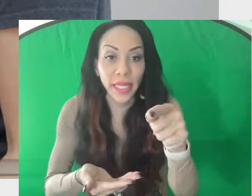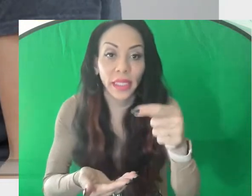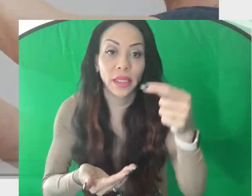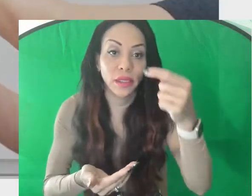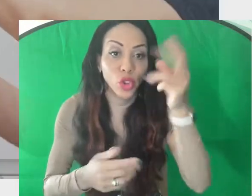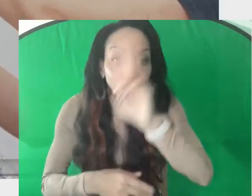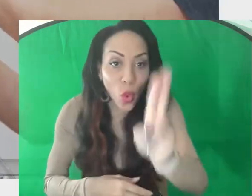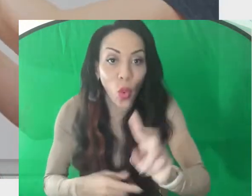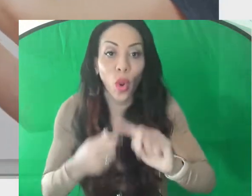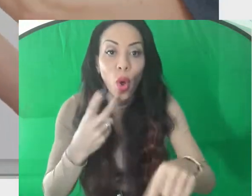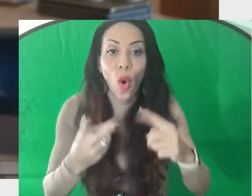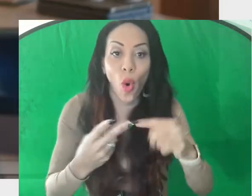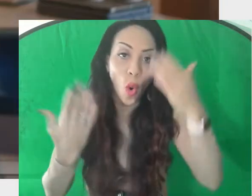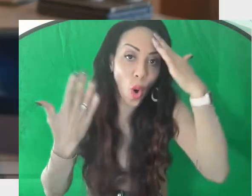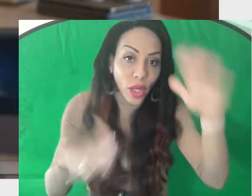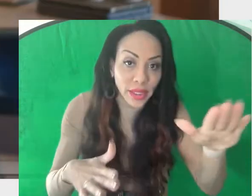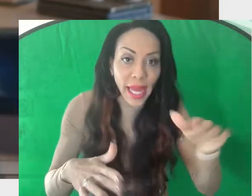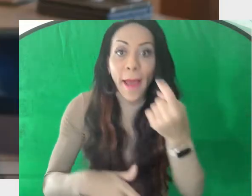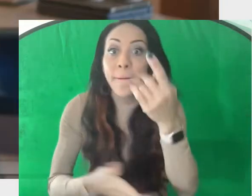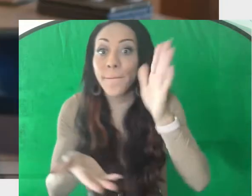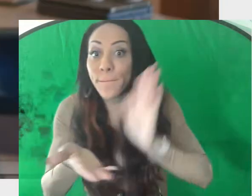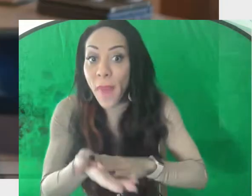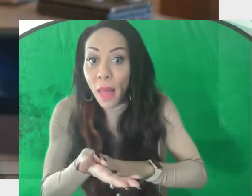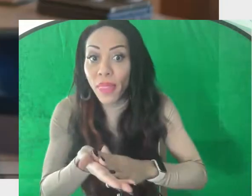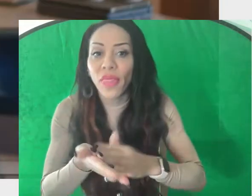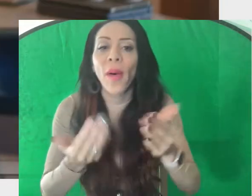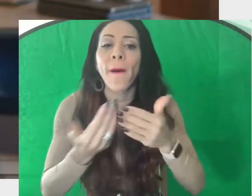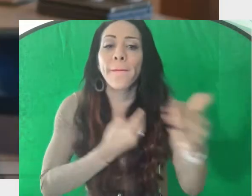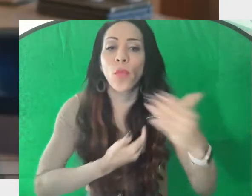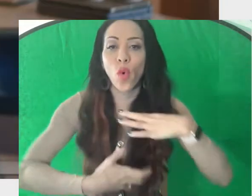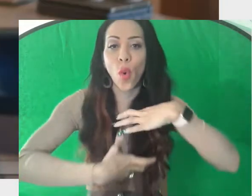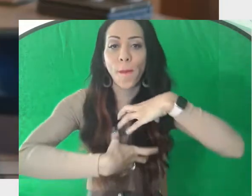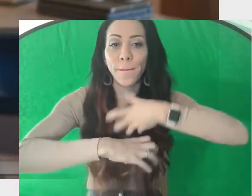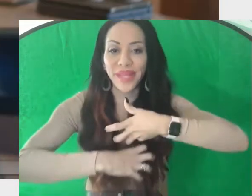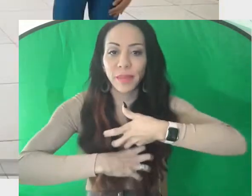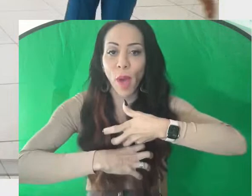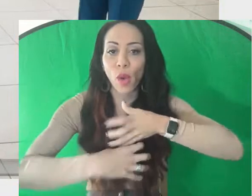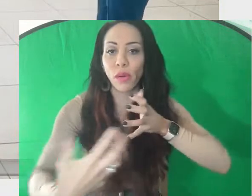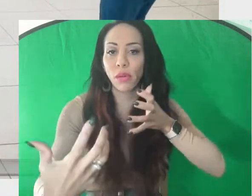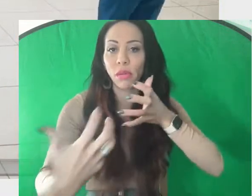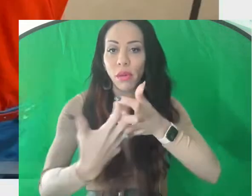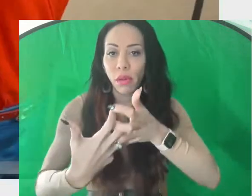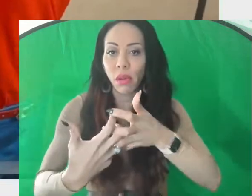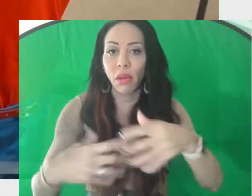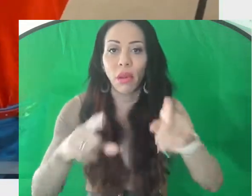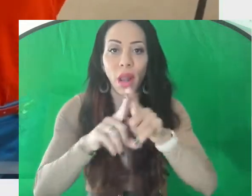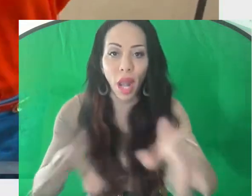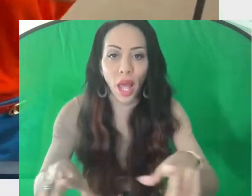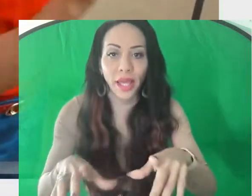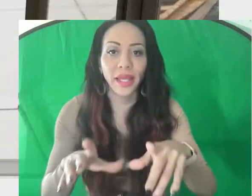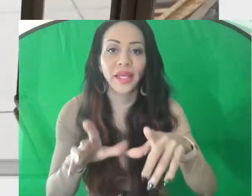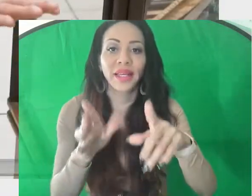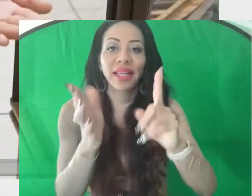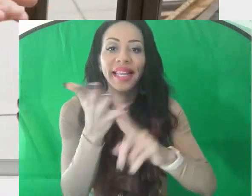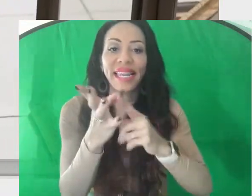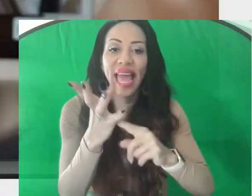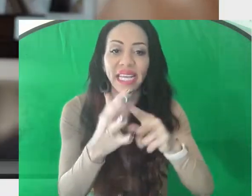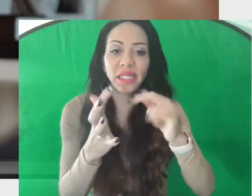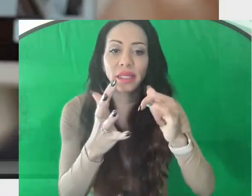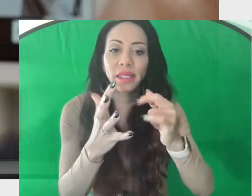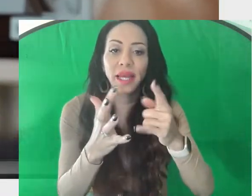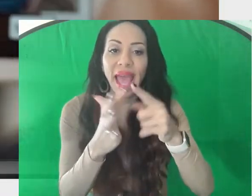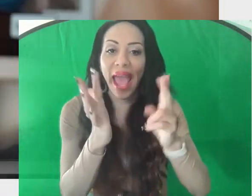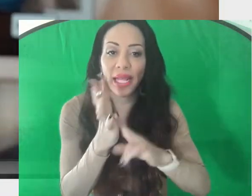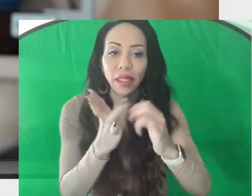program is more bespoke. Things that we've done for term-long programs have been things like the Leytonstone Trailblazers, where we worked